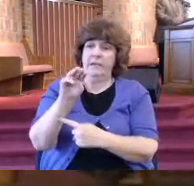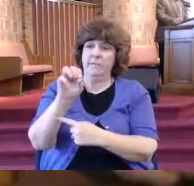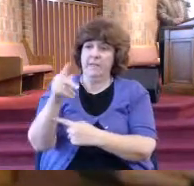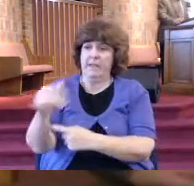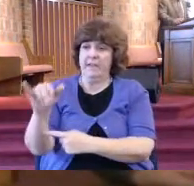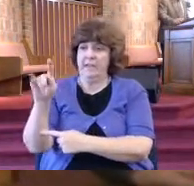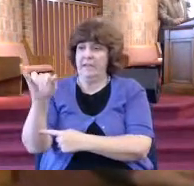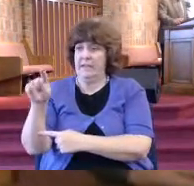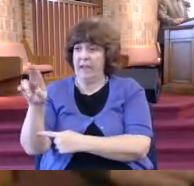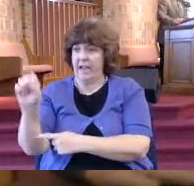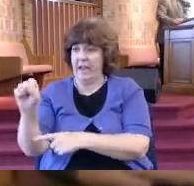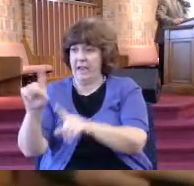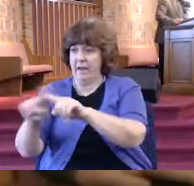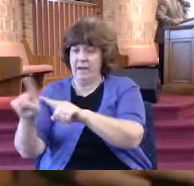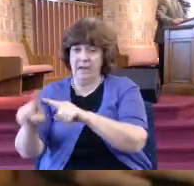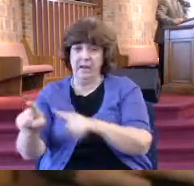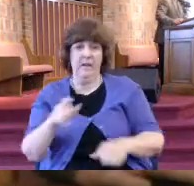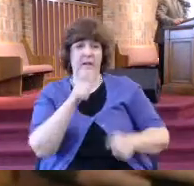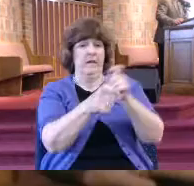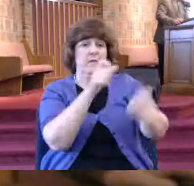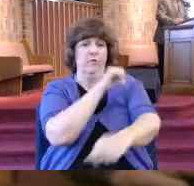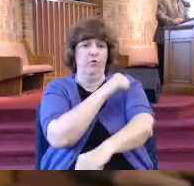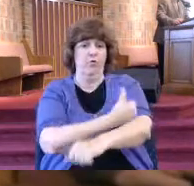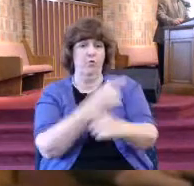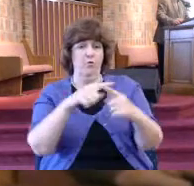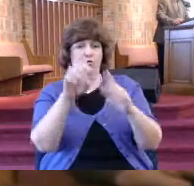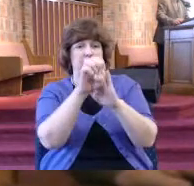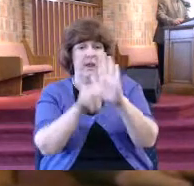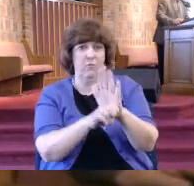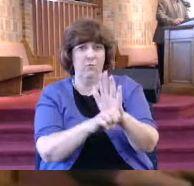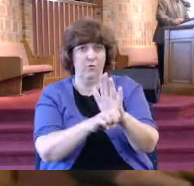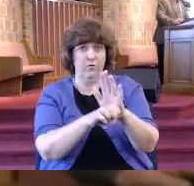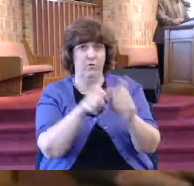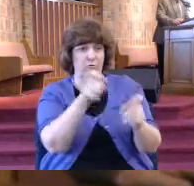functions. And perhaps we'll come back to those in other lessons.